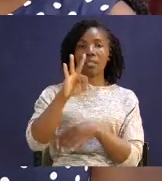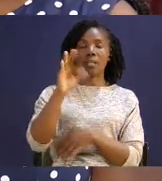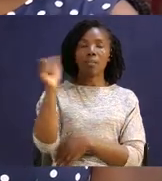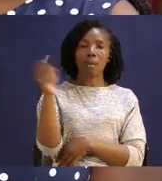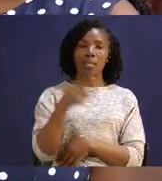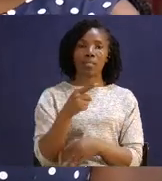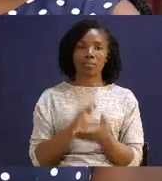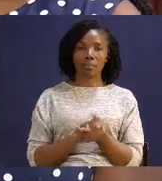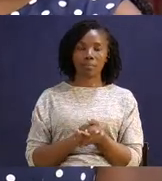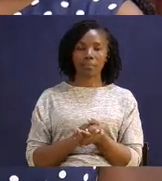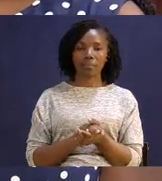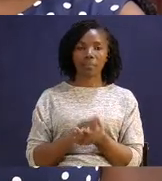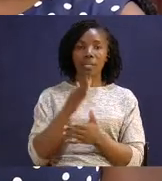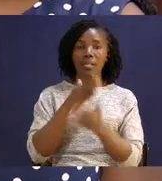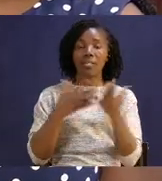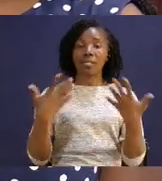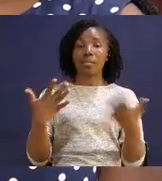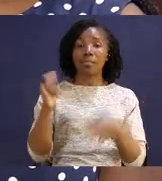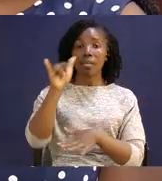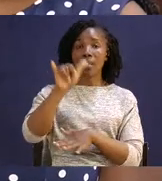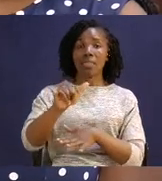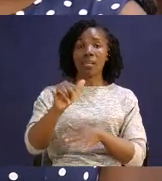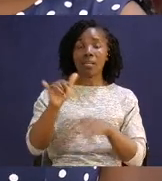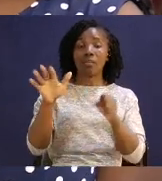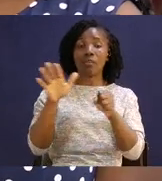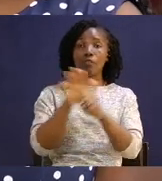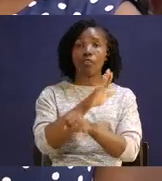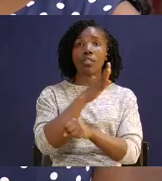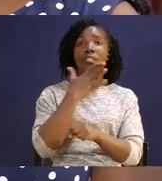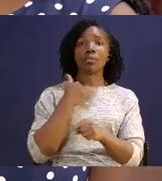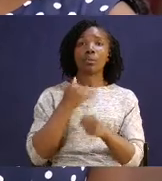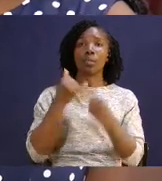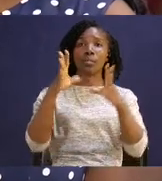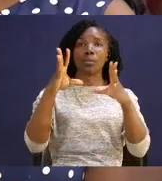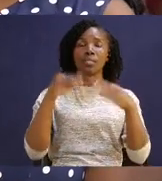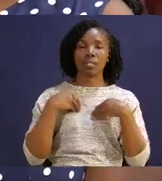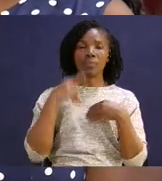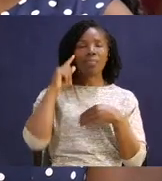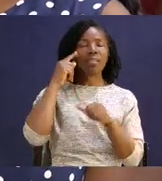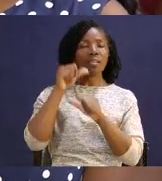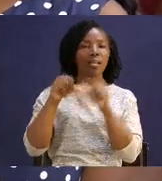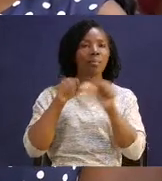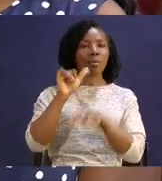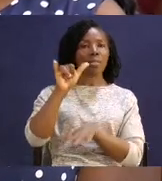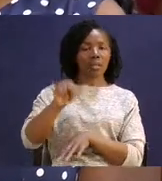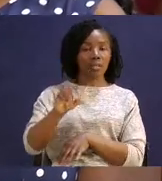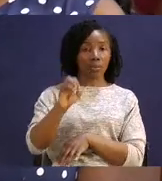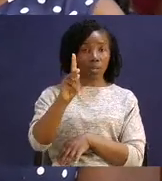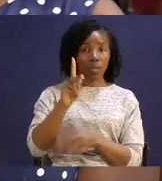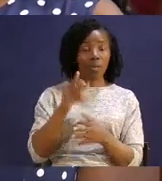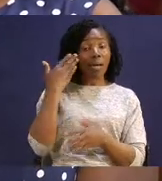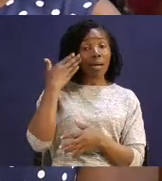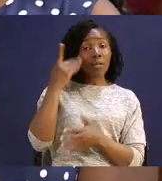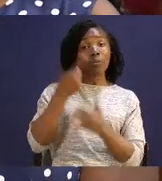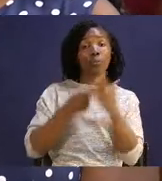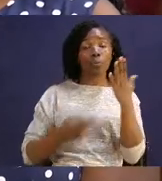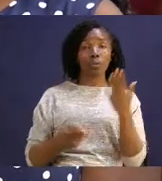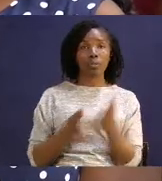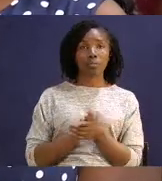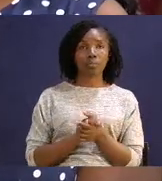there something in that fullness you'd like to receive? Okay, think of it, okay? I don't know what it is.